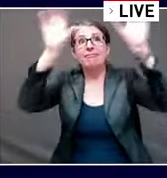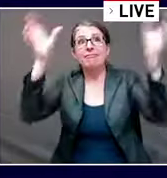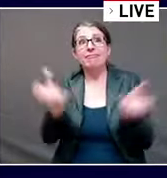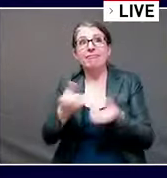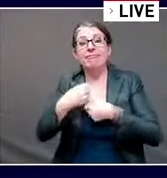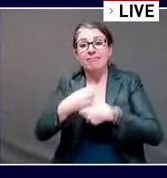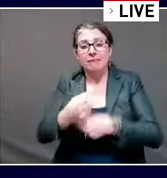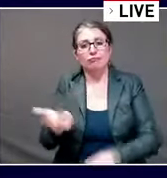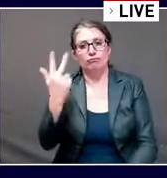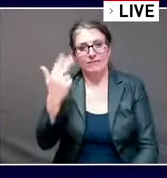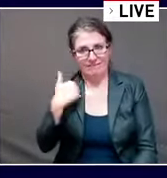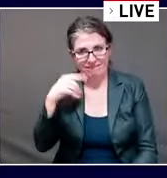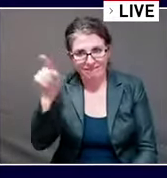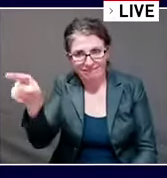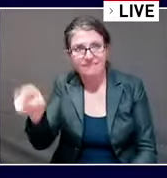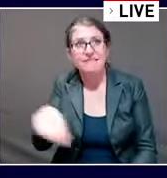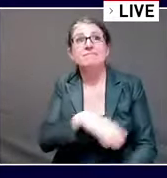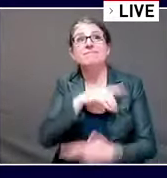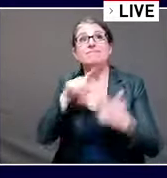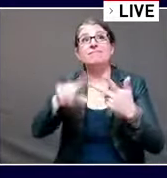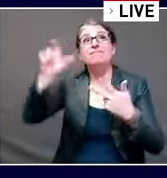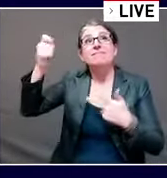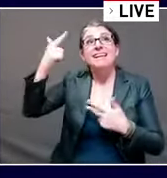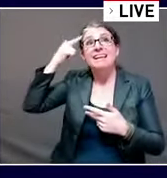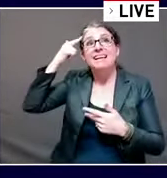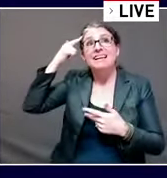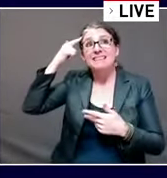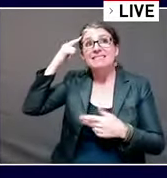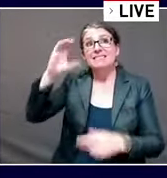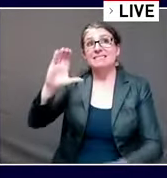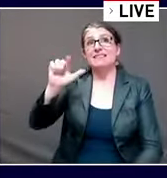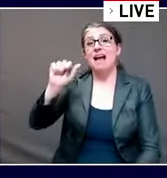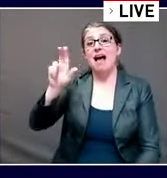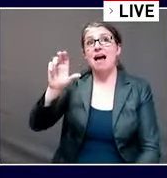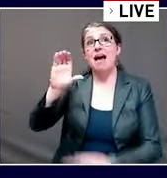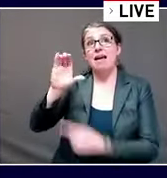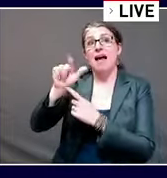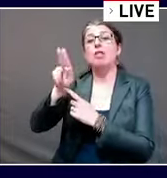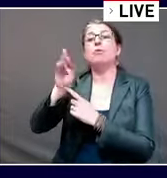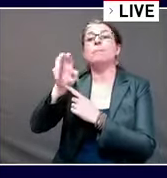members. At Down East Transportation, we're aware of 3 cases.